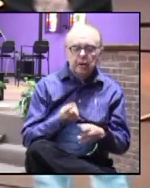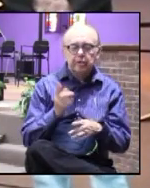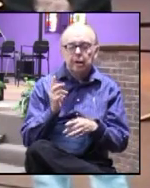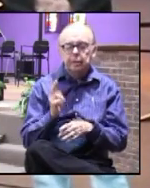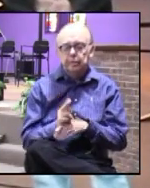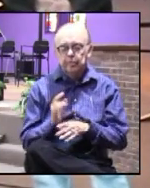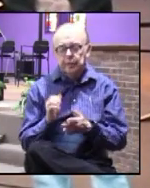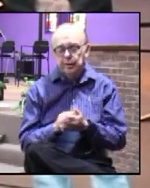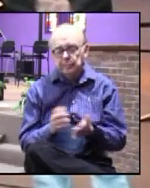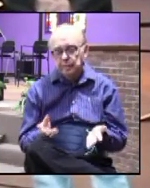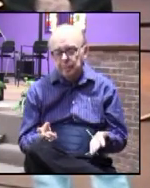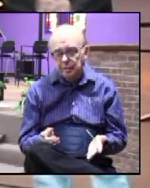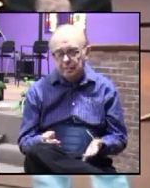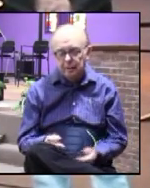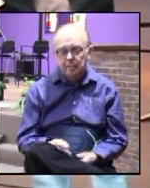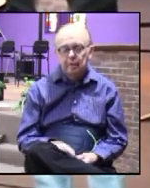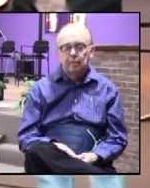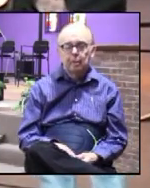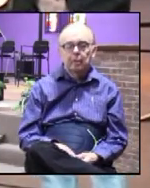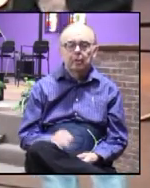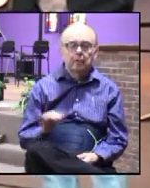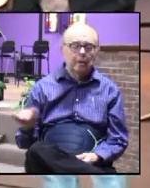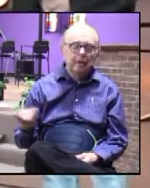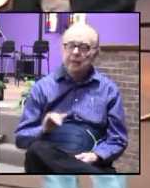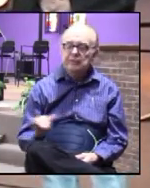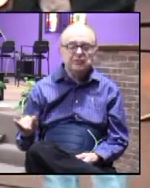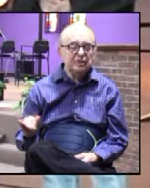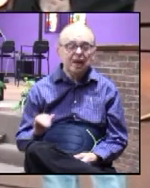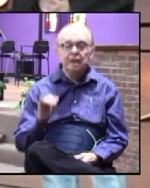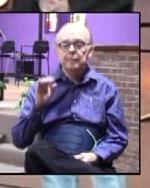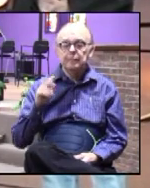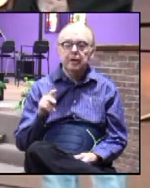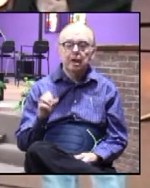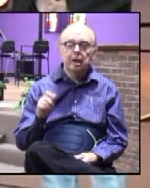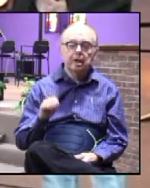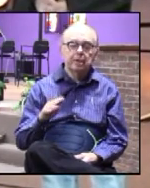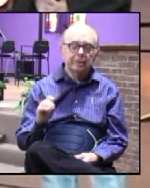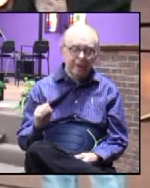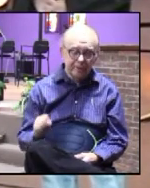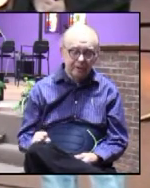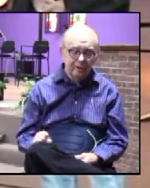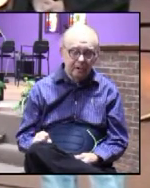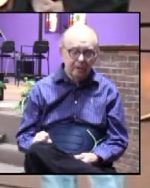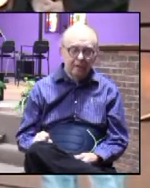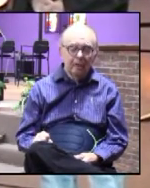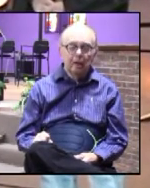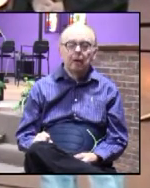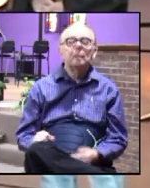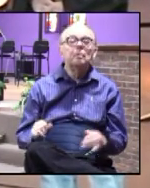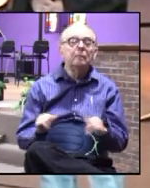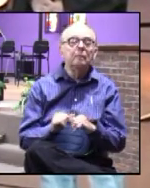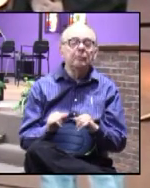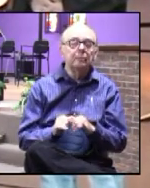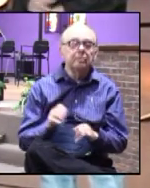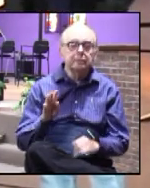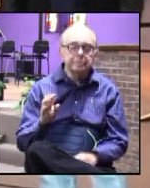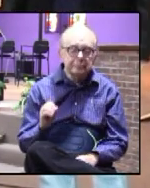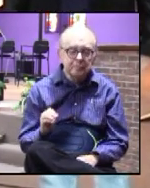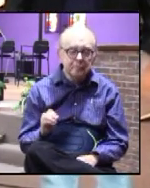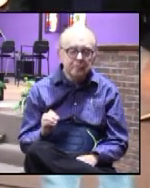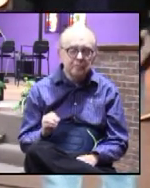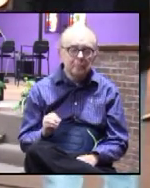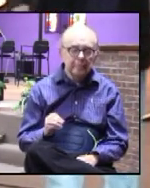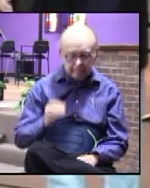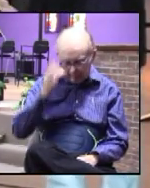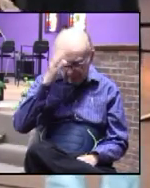on. They were the same pants. They were a size 40. He